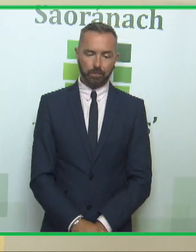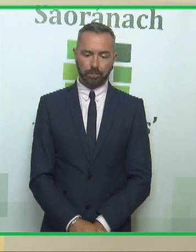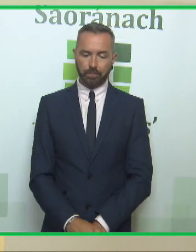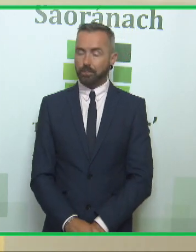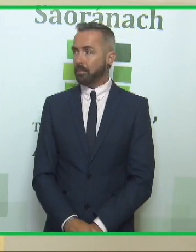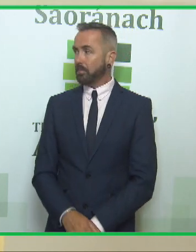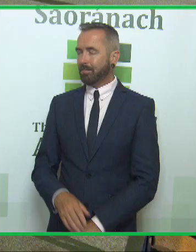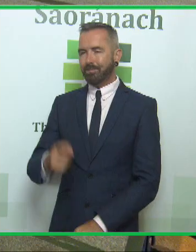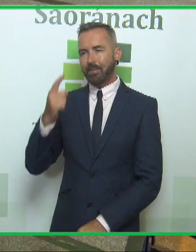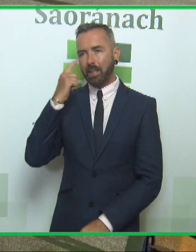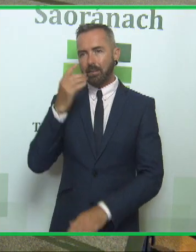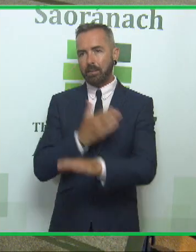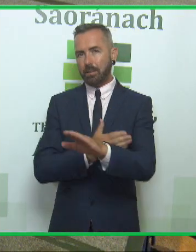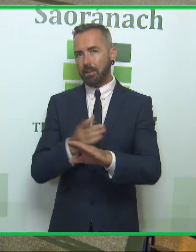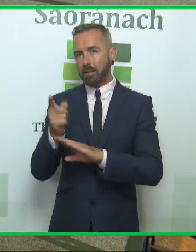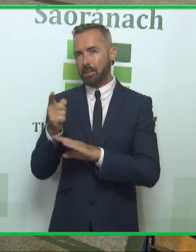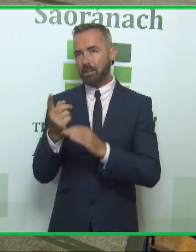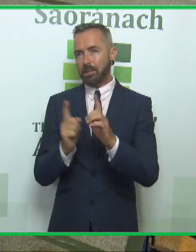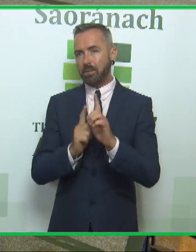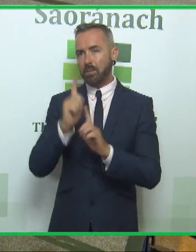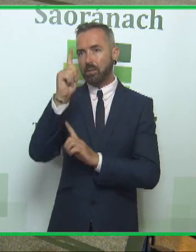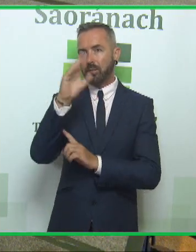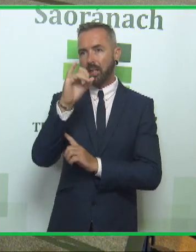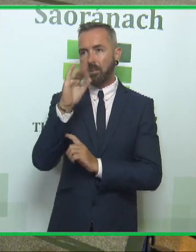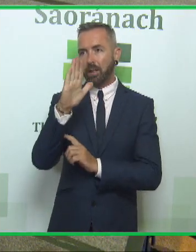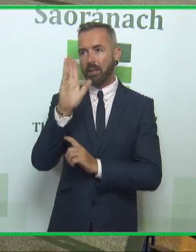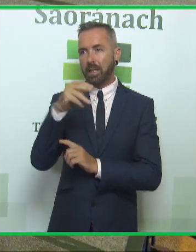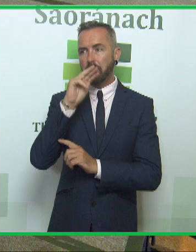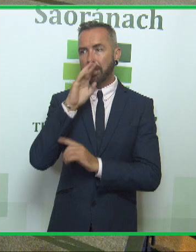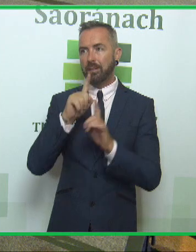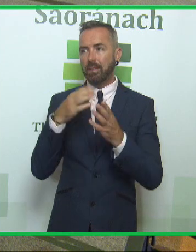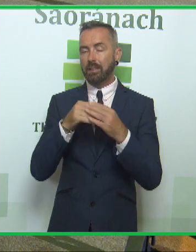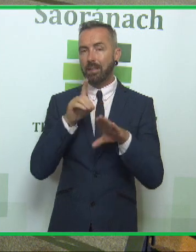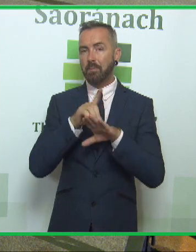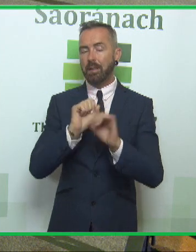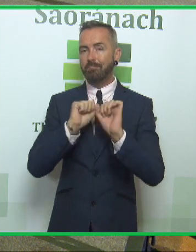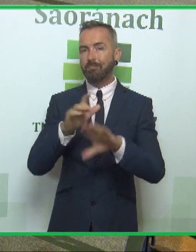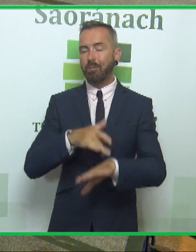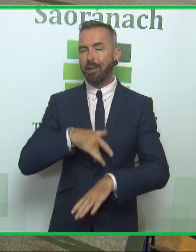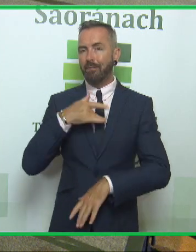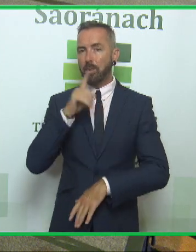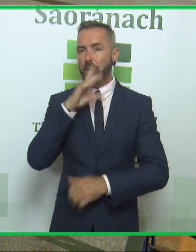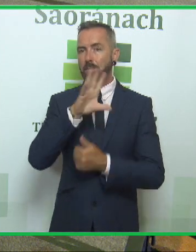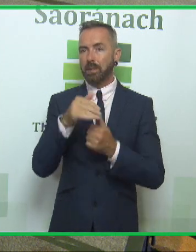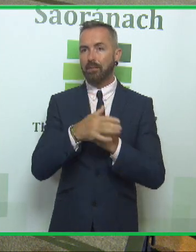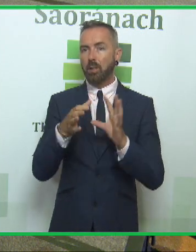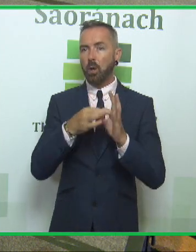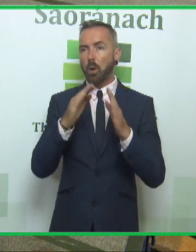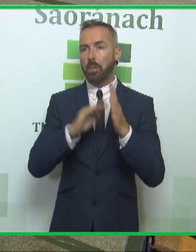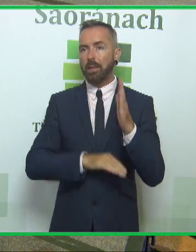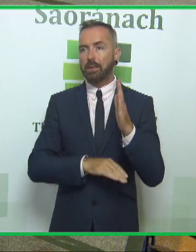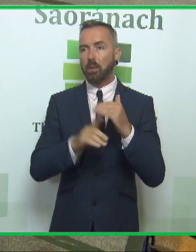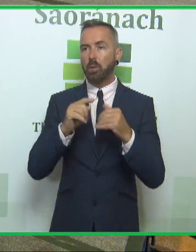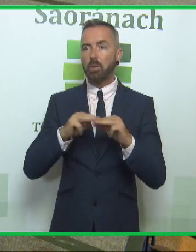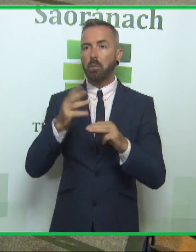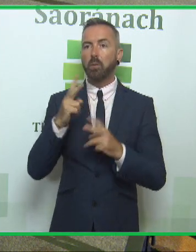outset, recovery capital can mean different things depending on where you are in life, but particularly for the homeless who are the most